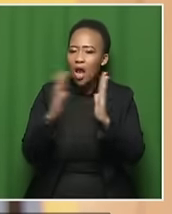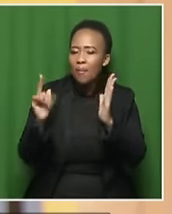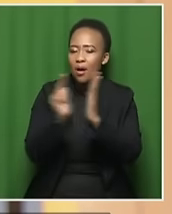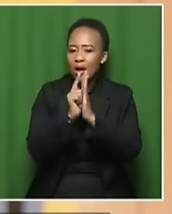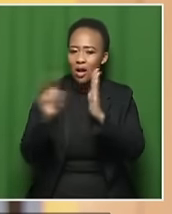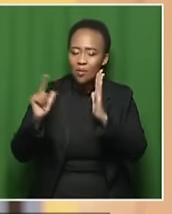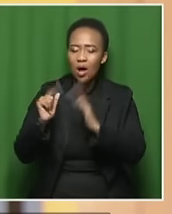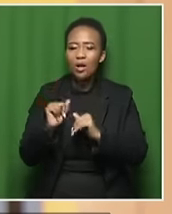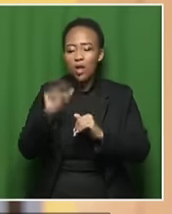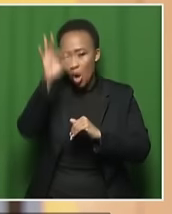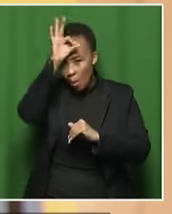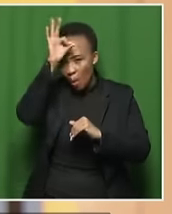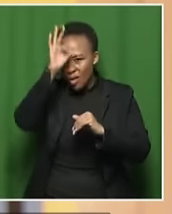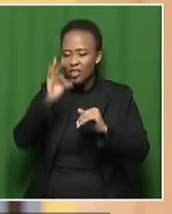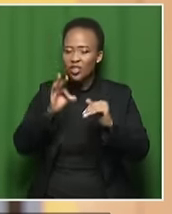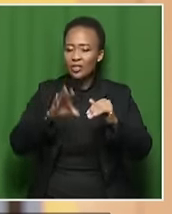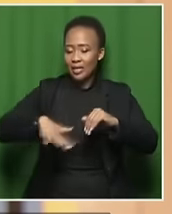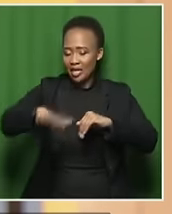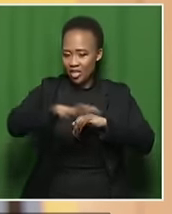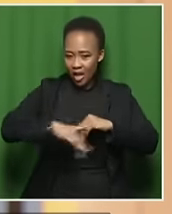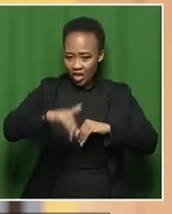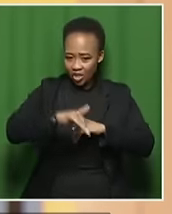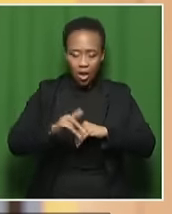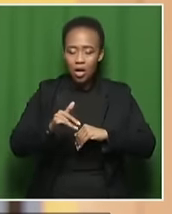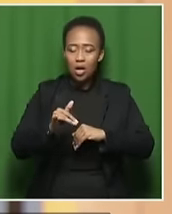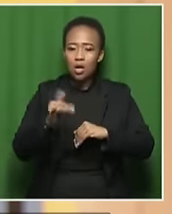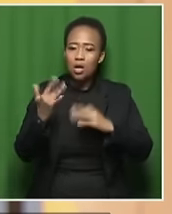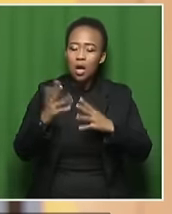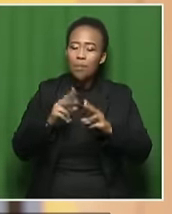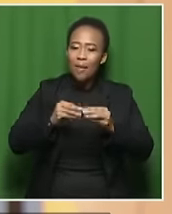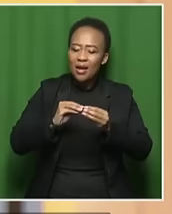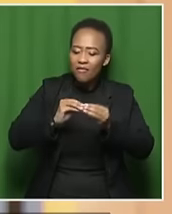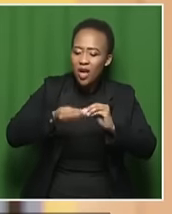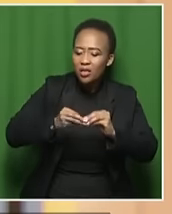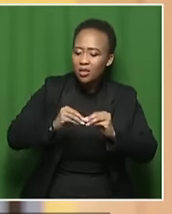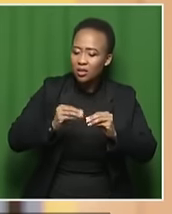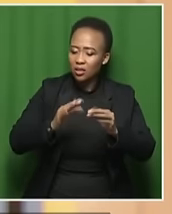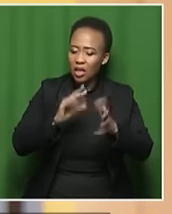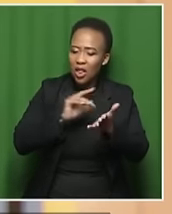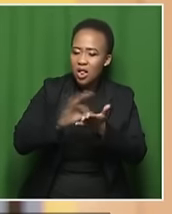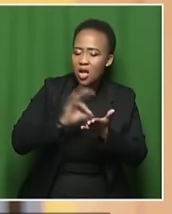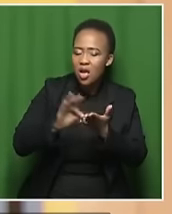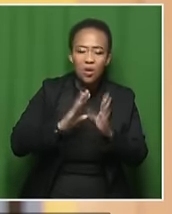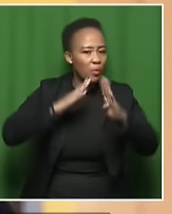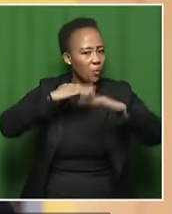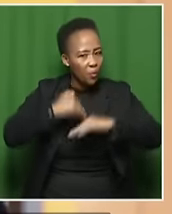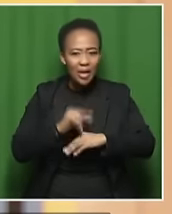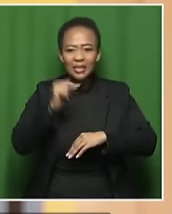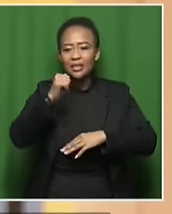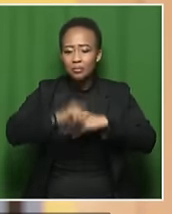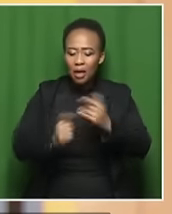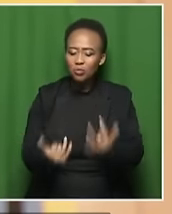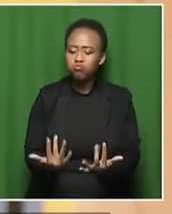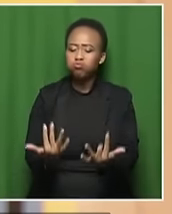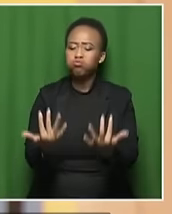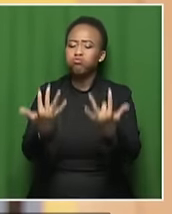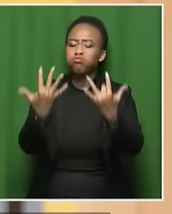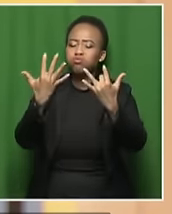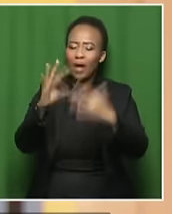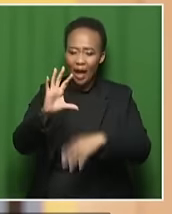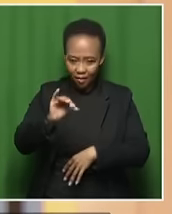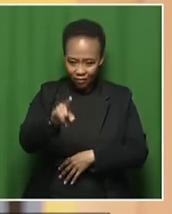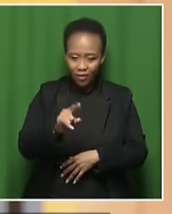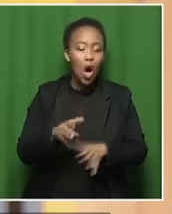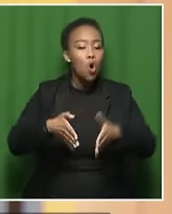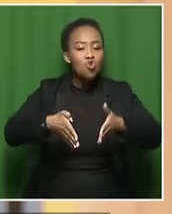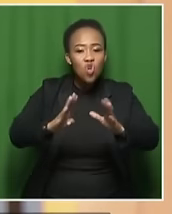down the line, the grass has grown. There's no maintenance. Okay. Our roads are not being maintained. As the MMC of Roads and